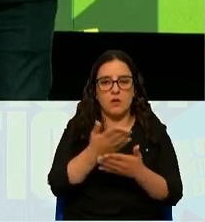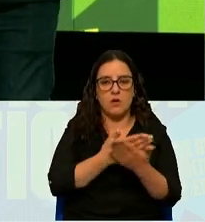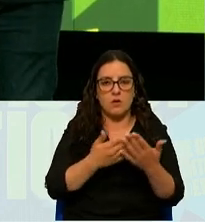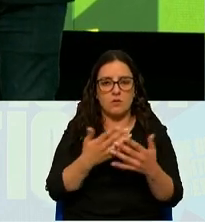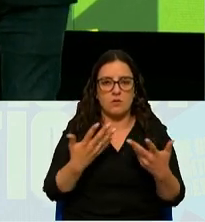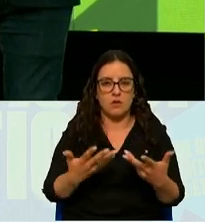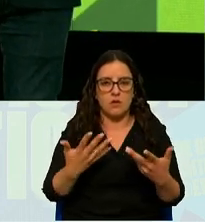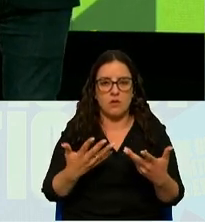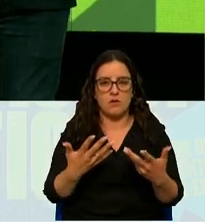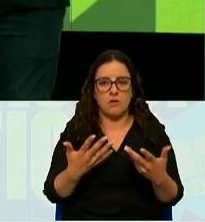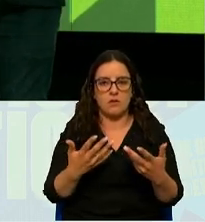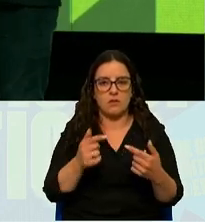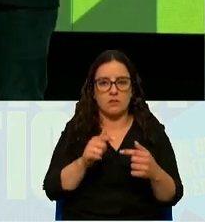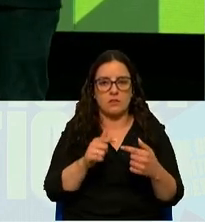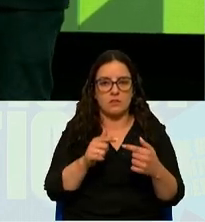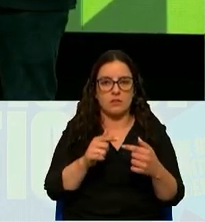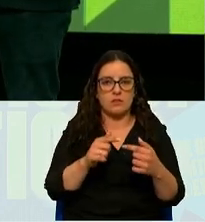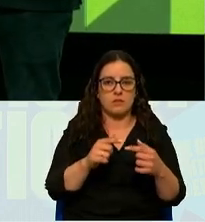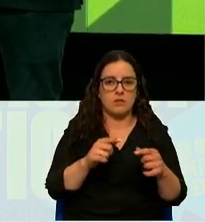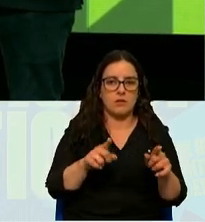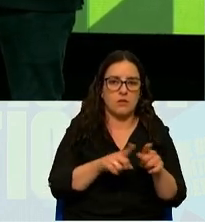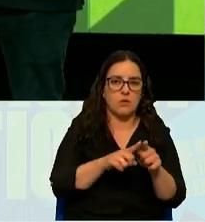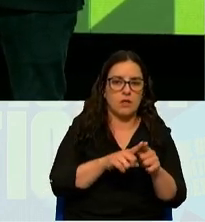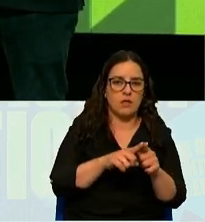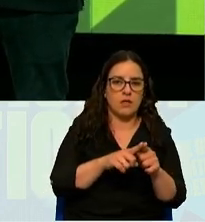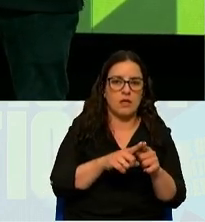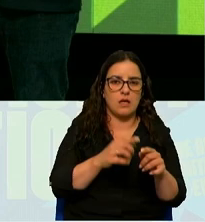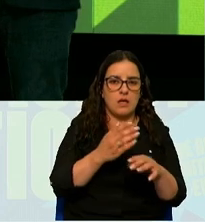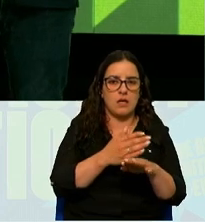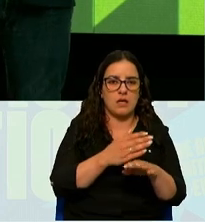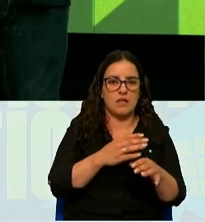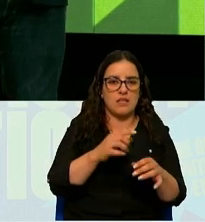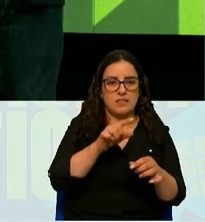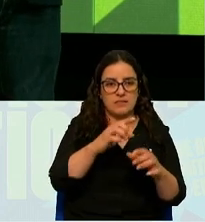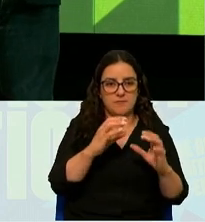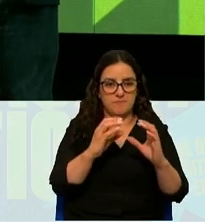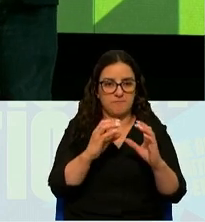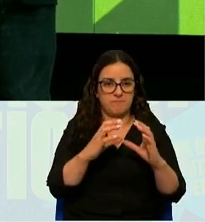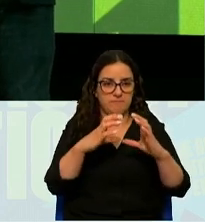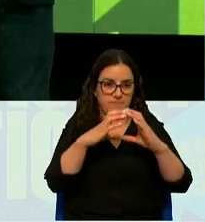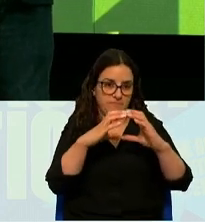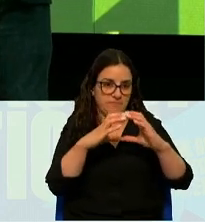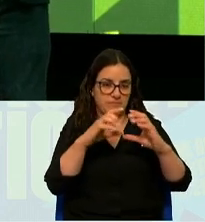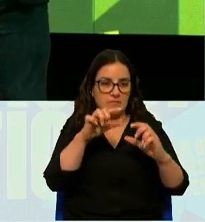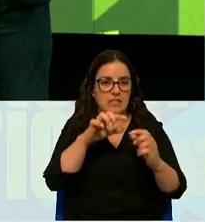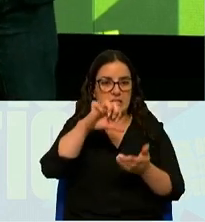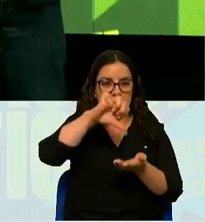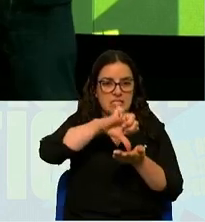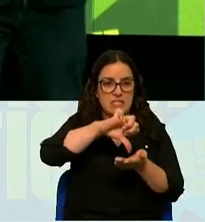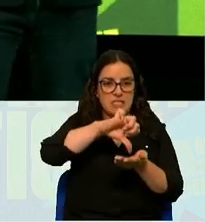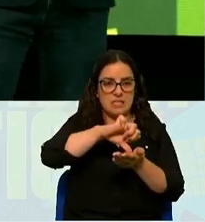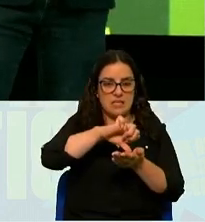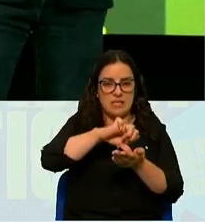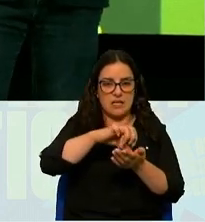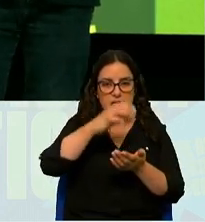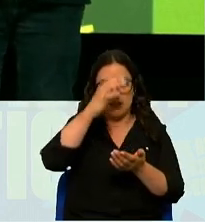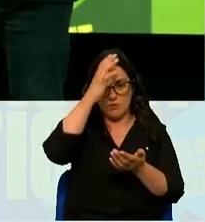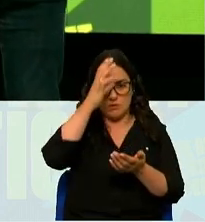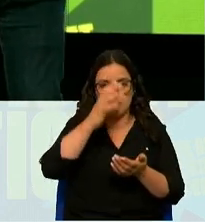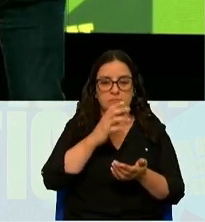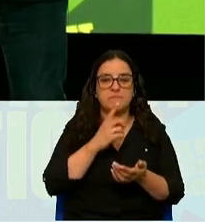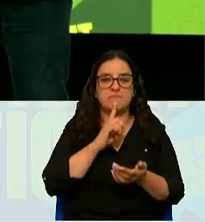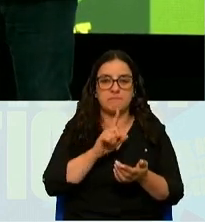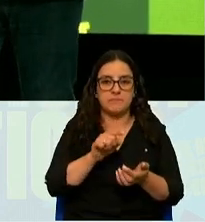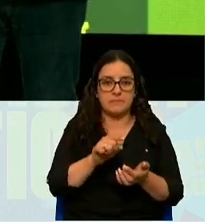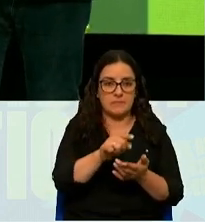AI is moving from being something in the center of this onion, right? This onion technology units, that's where AI was focused before. It was